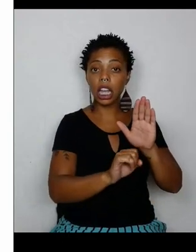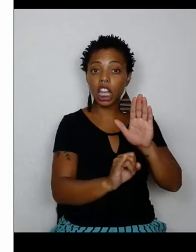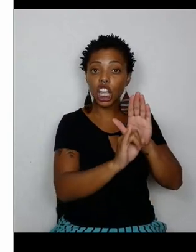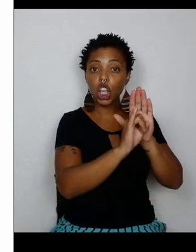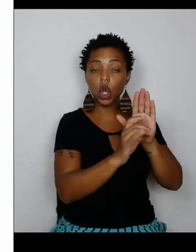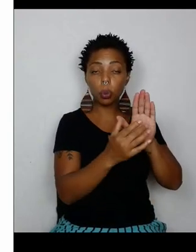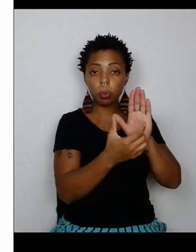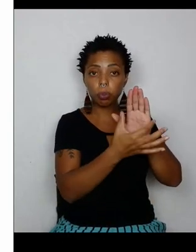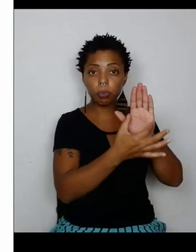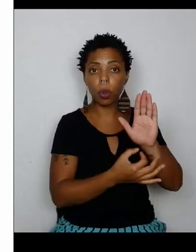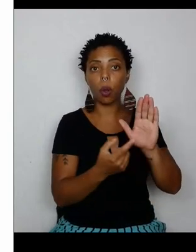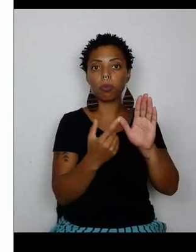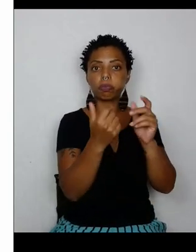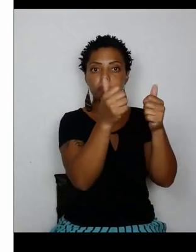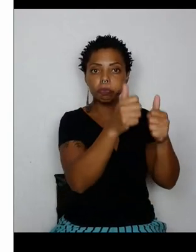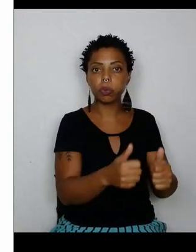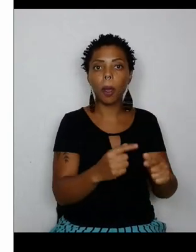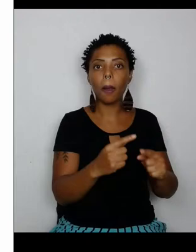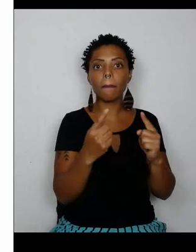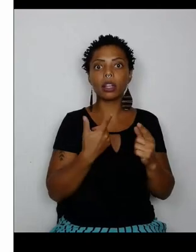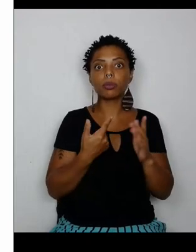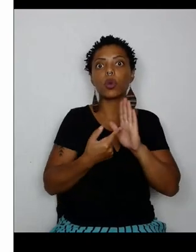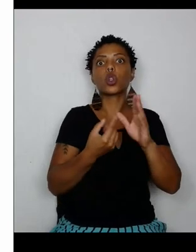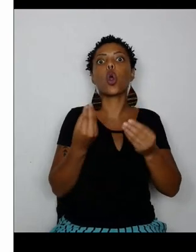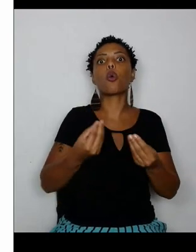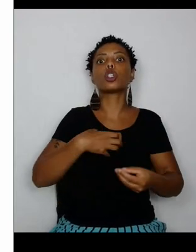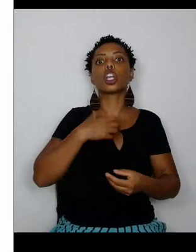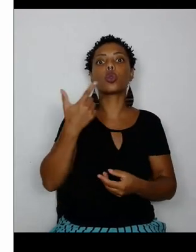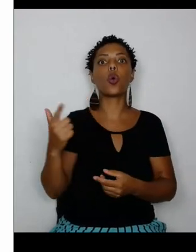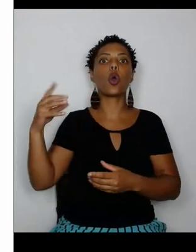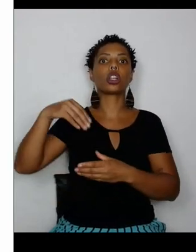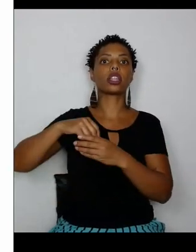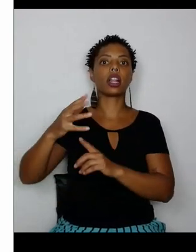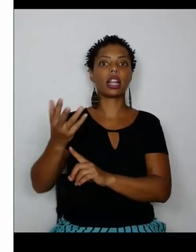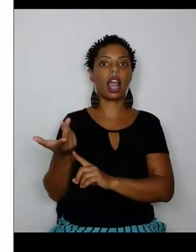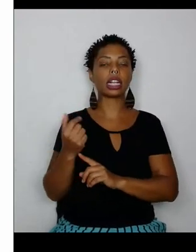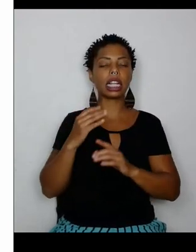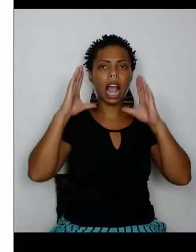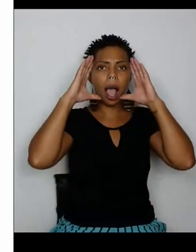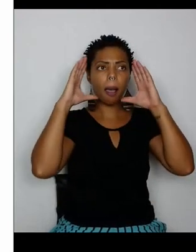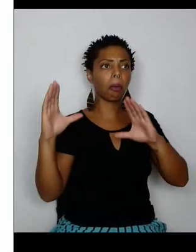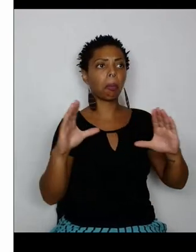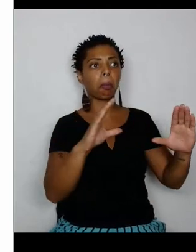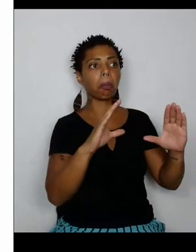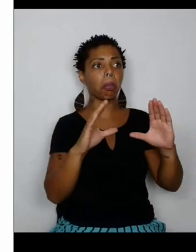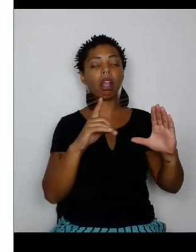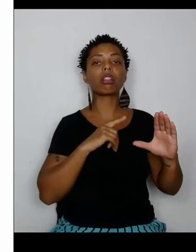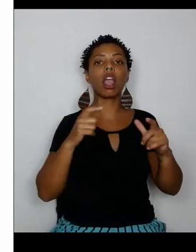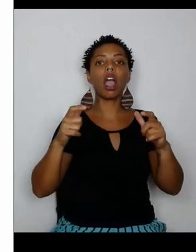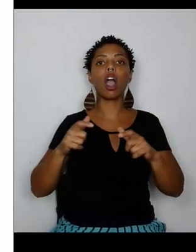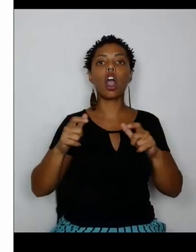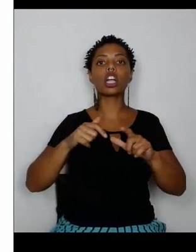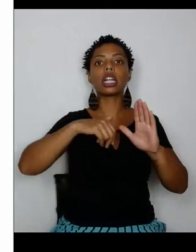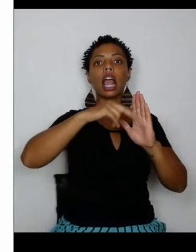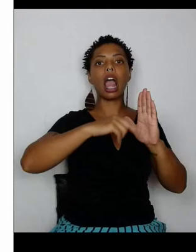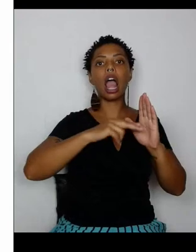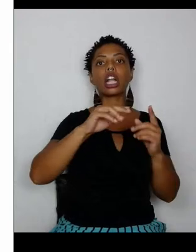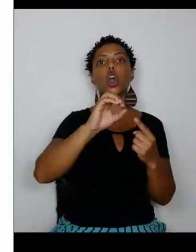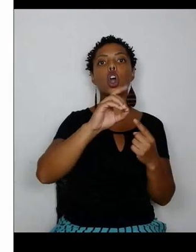nun had a vision of christ telling her to contemplate the wounds on my face gagan would later